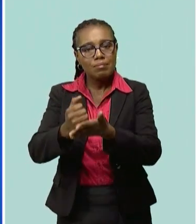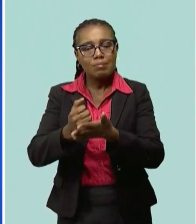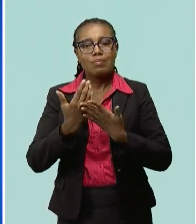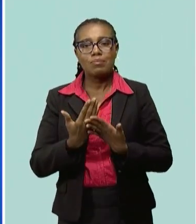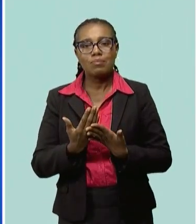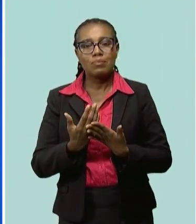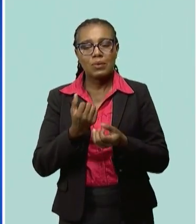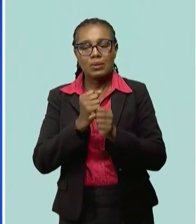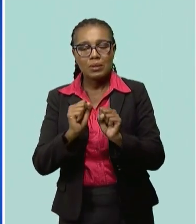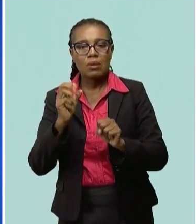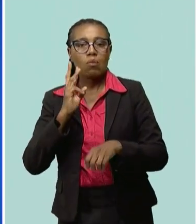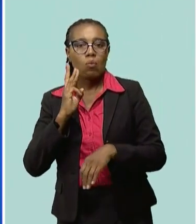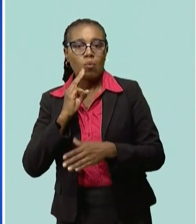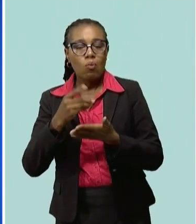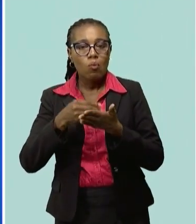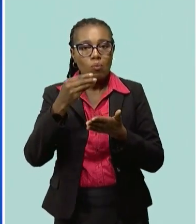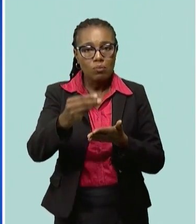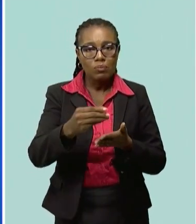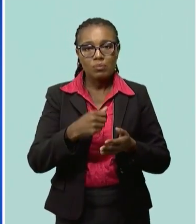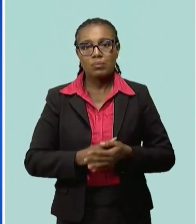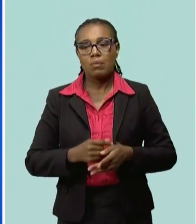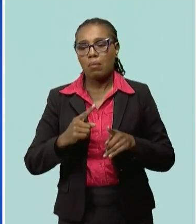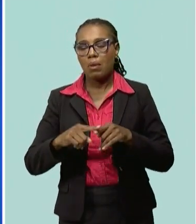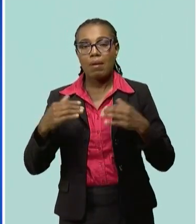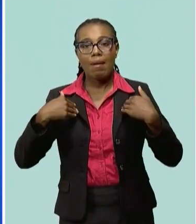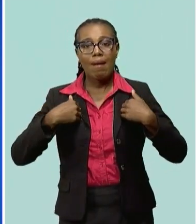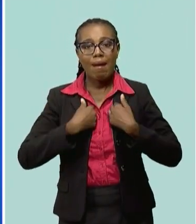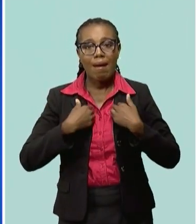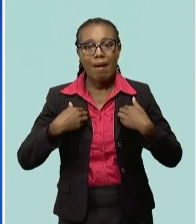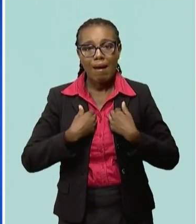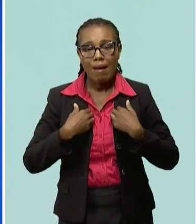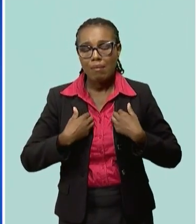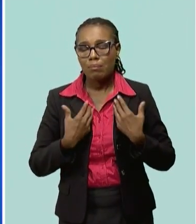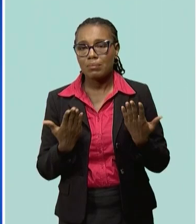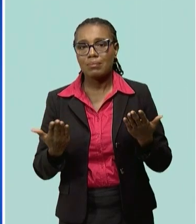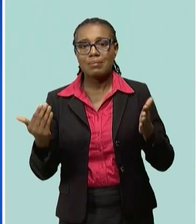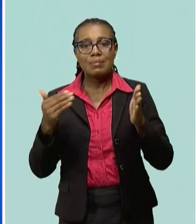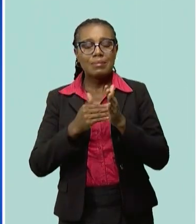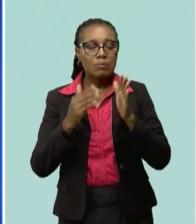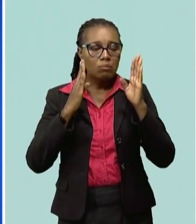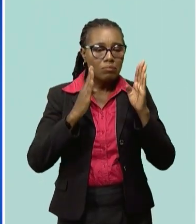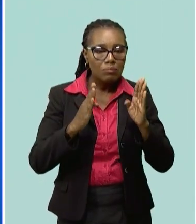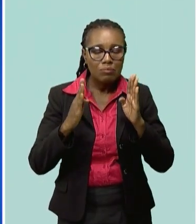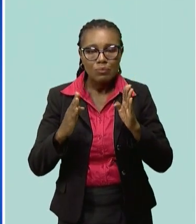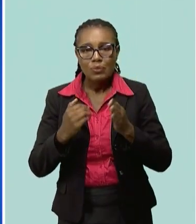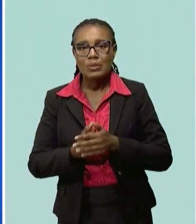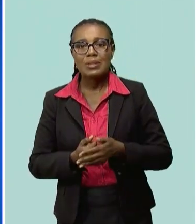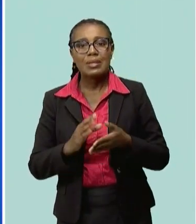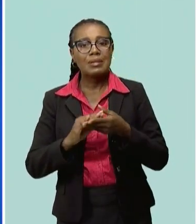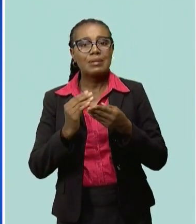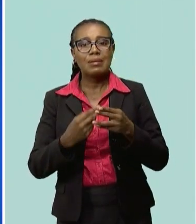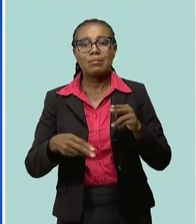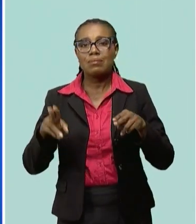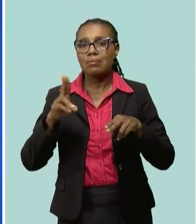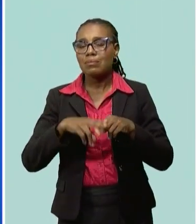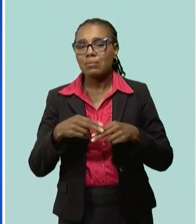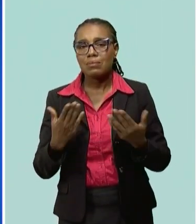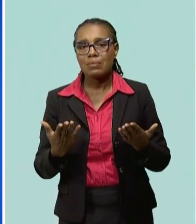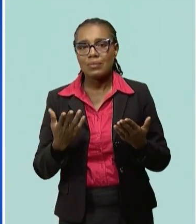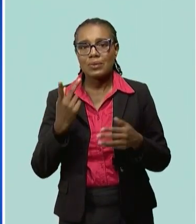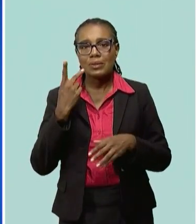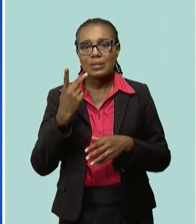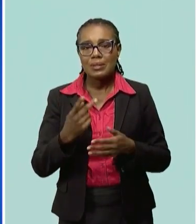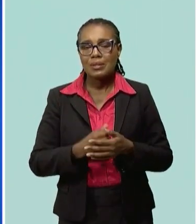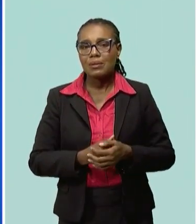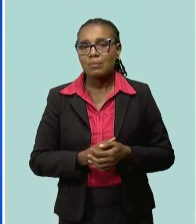is that you have to face. In the case of livestock, again, what I want to say is you have a general increase in cost because one of the things that